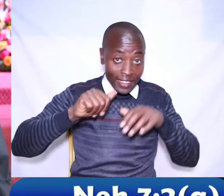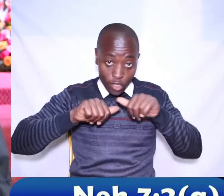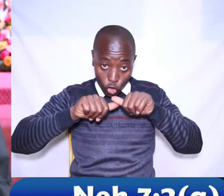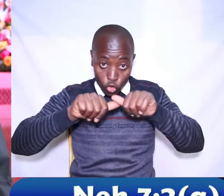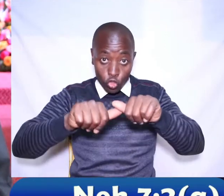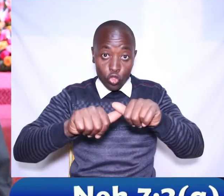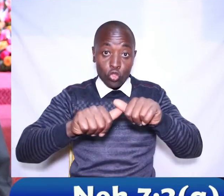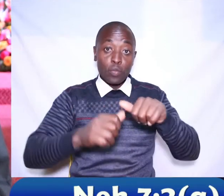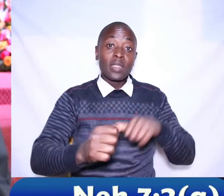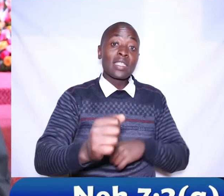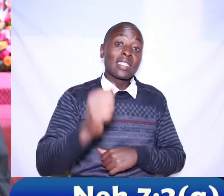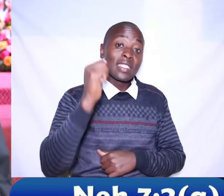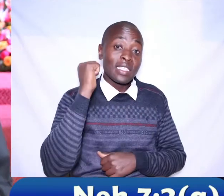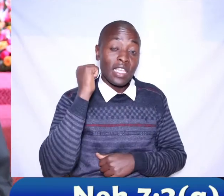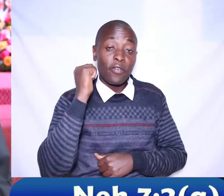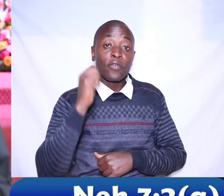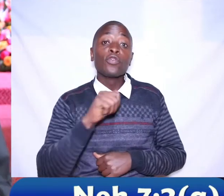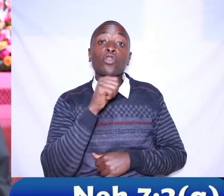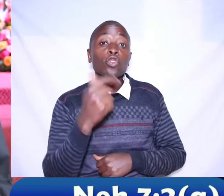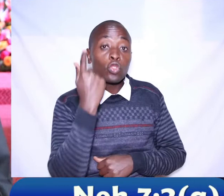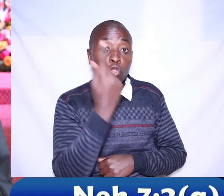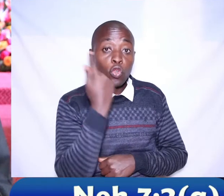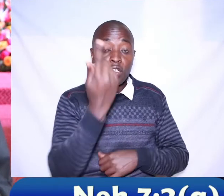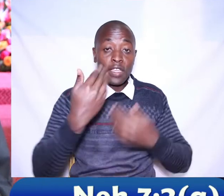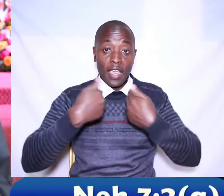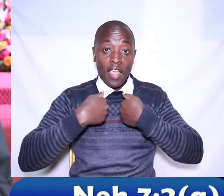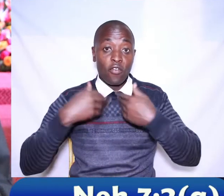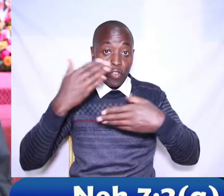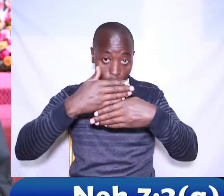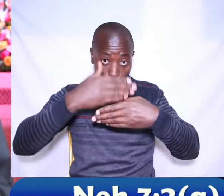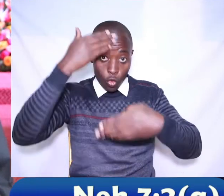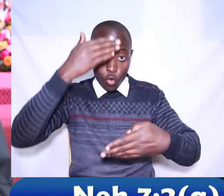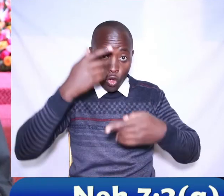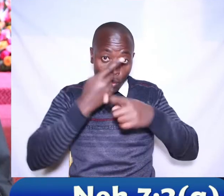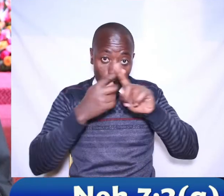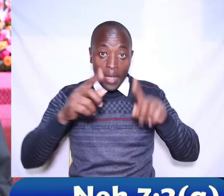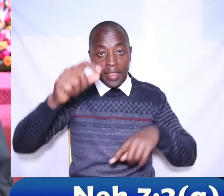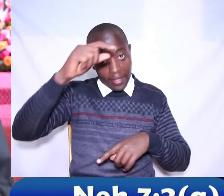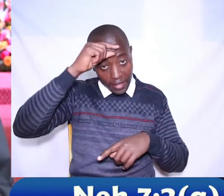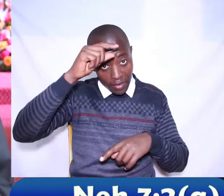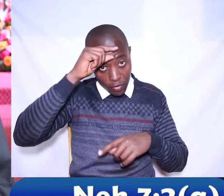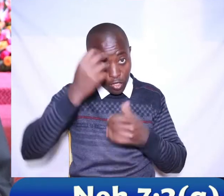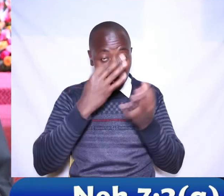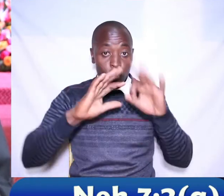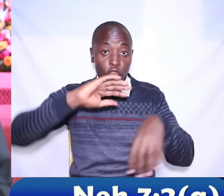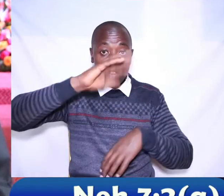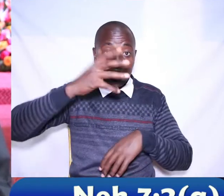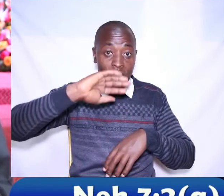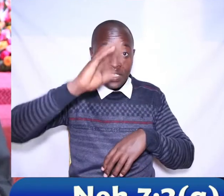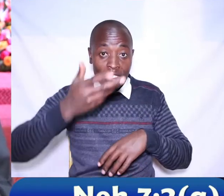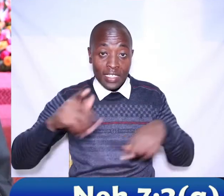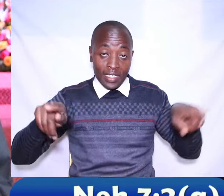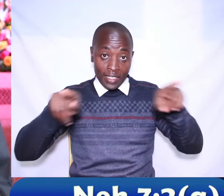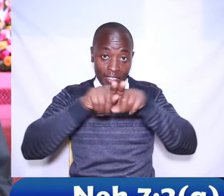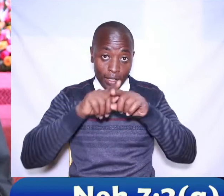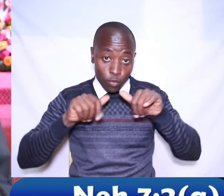be secure, that not only having the walls up, but the governance of the city of Jerusalem